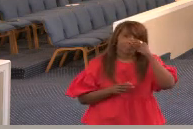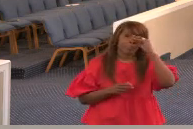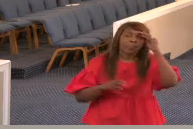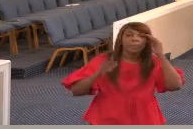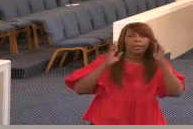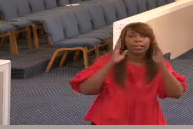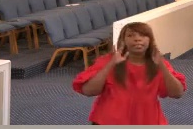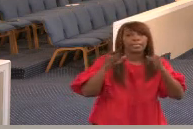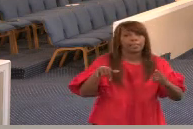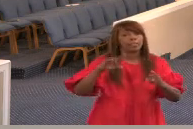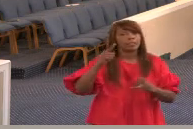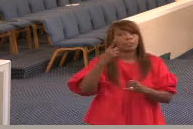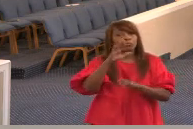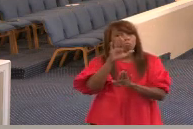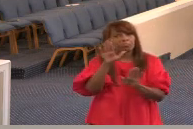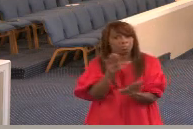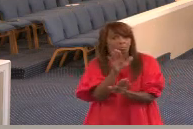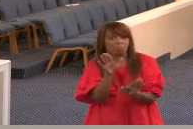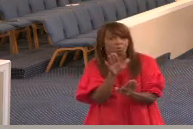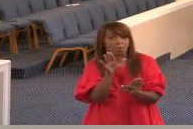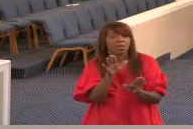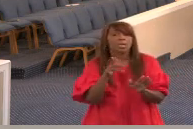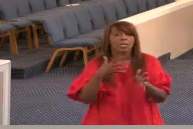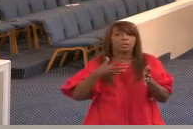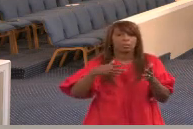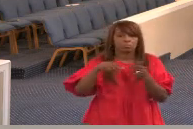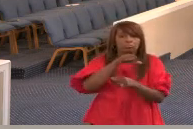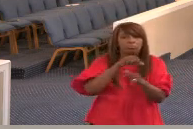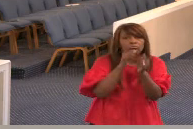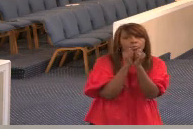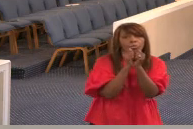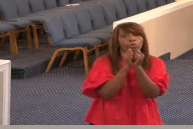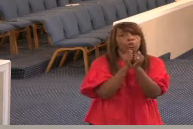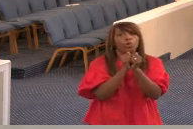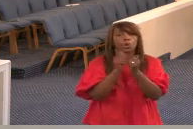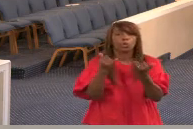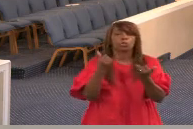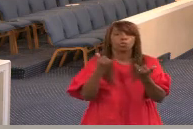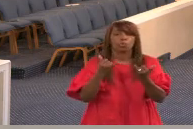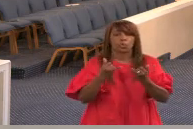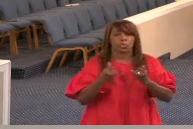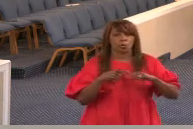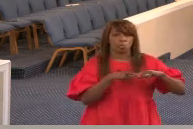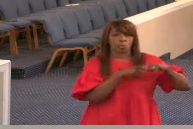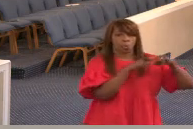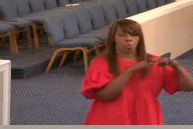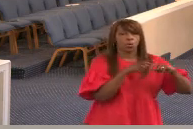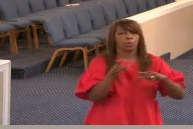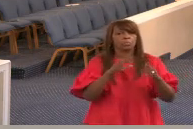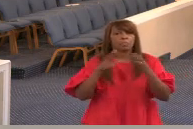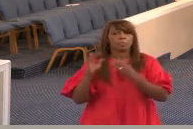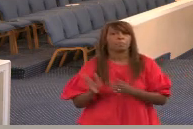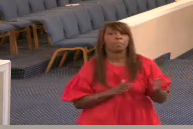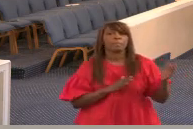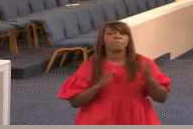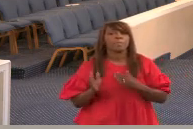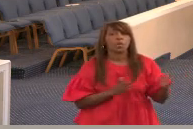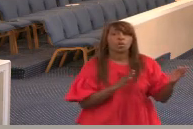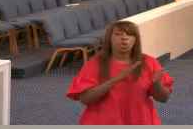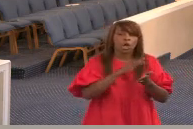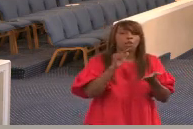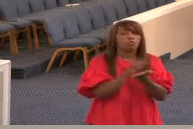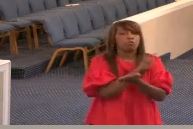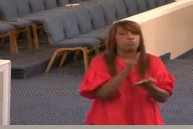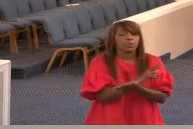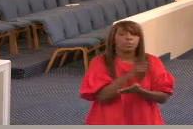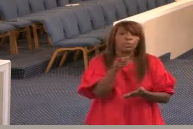Listen, on this first Sunday as we gather, as we take time, I want you to prepare. Scripture says